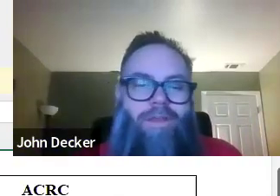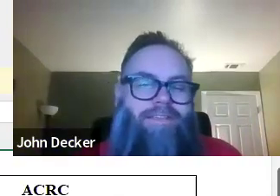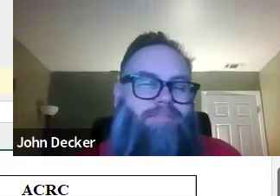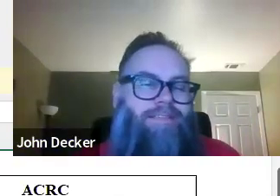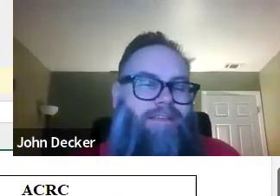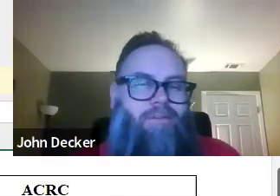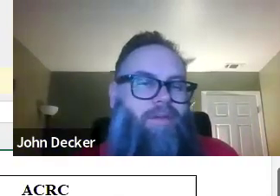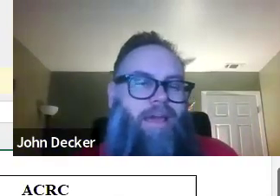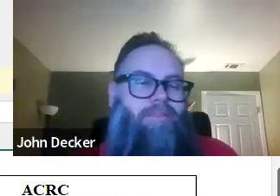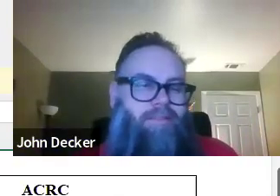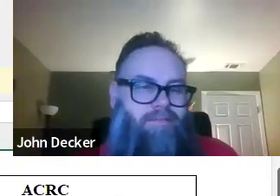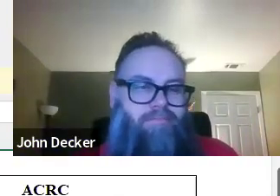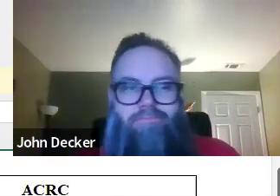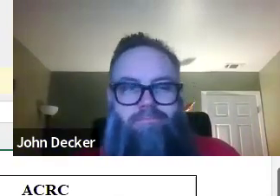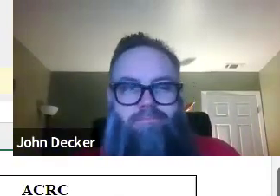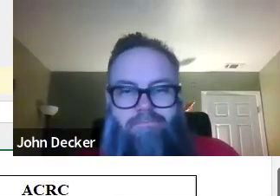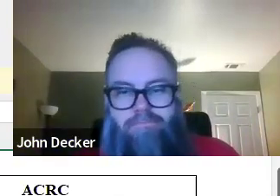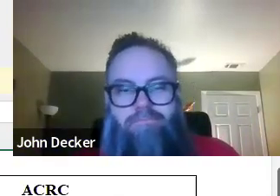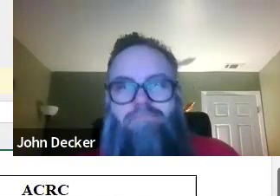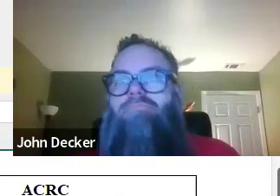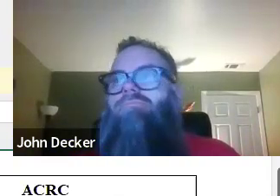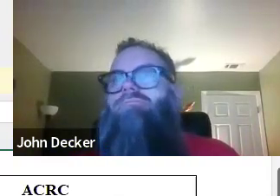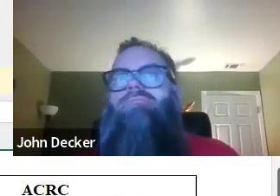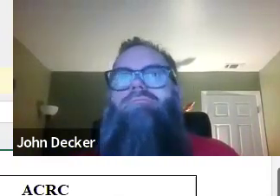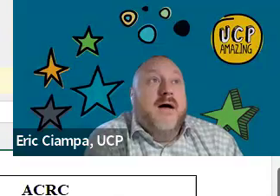explain what this means now that we have these.